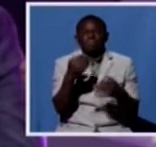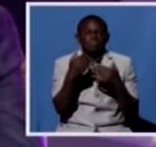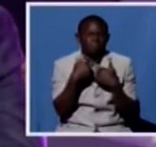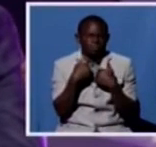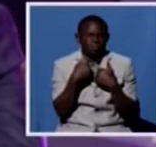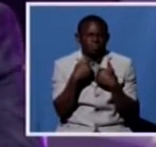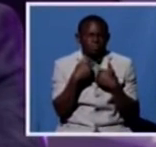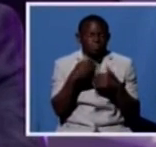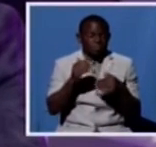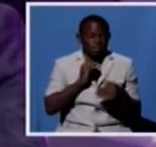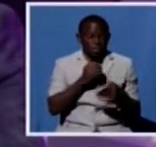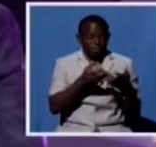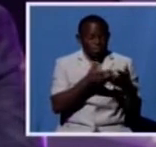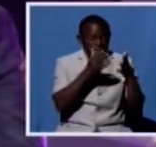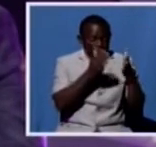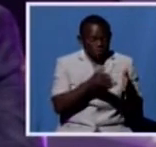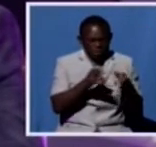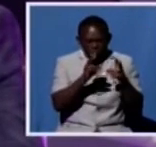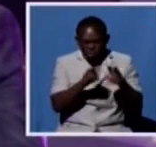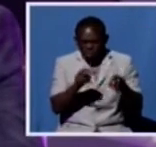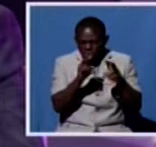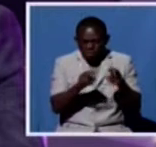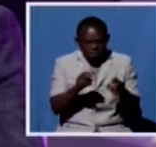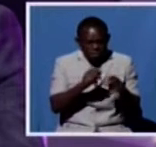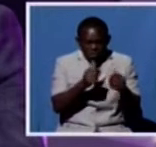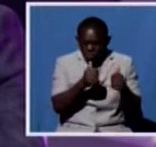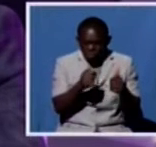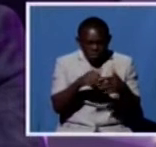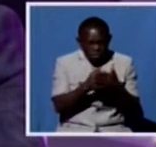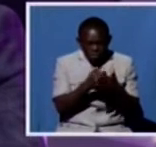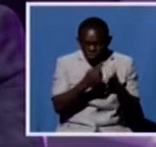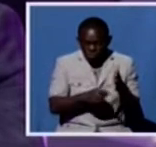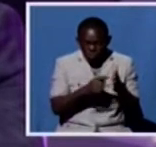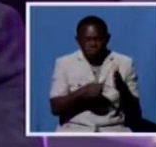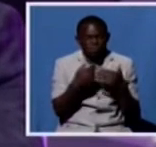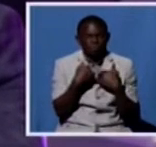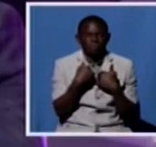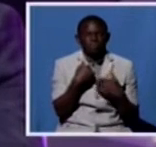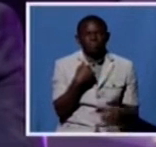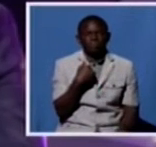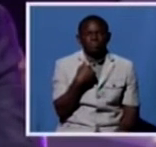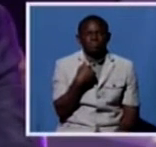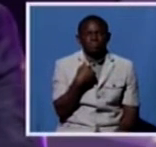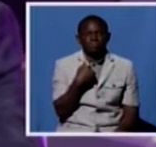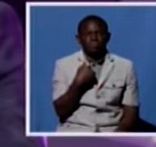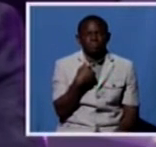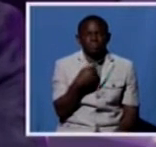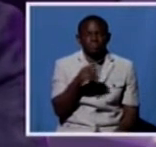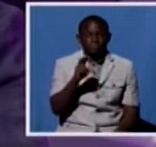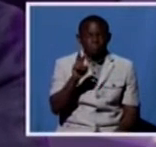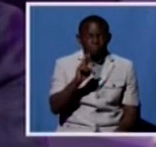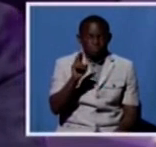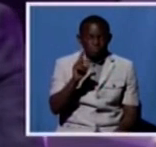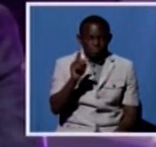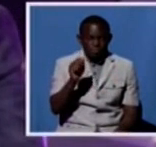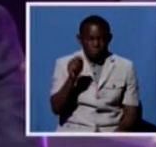of these works, providing complementary role towards RDA, because RDA essentially are responsible for that. But we come